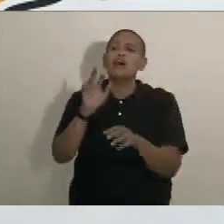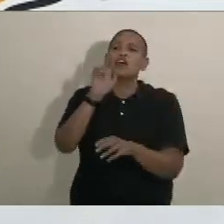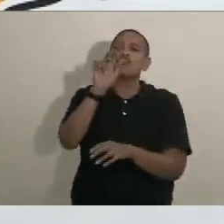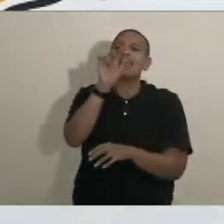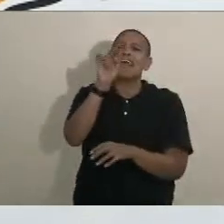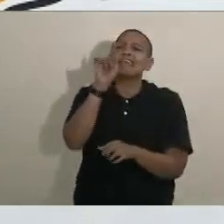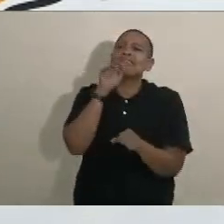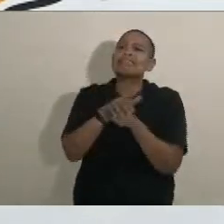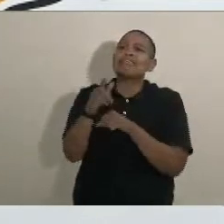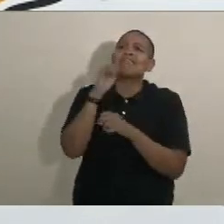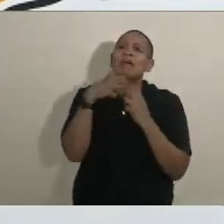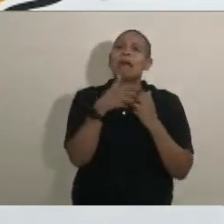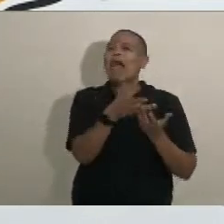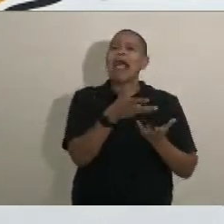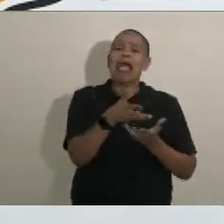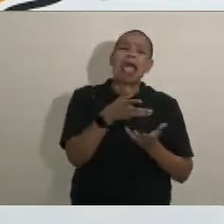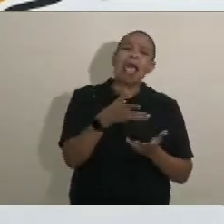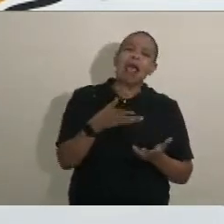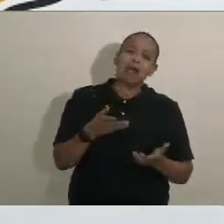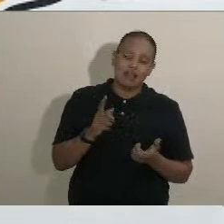track.